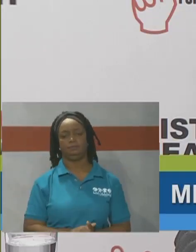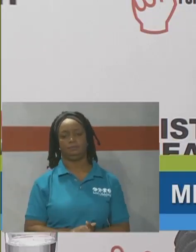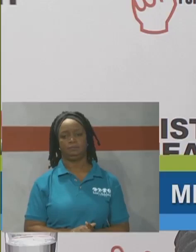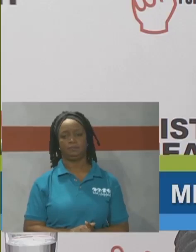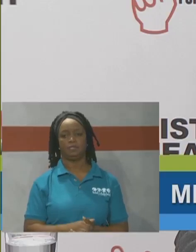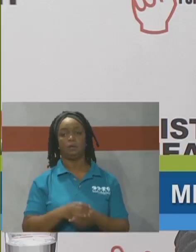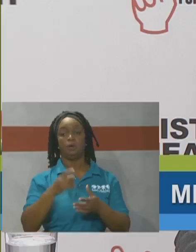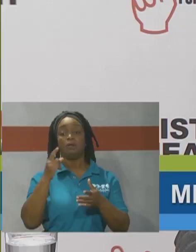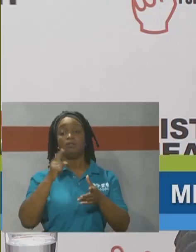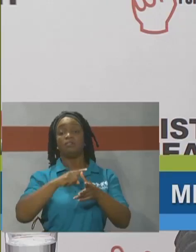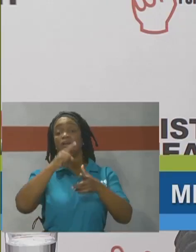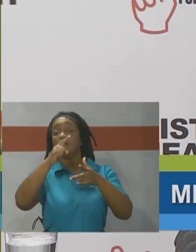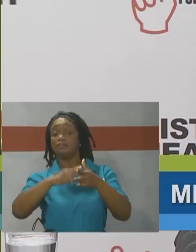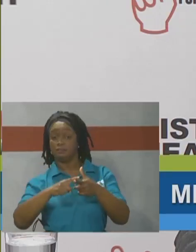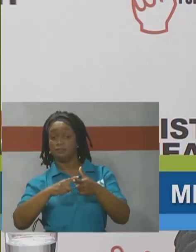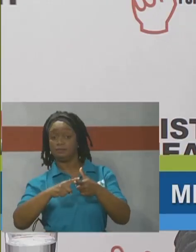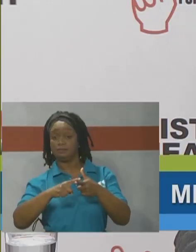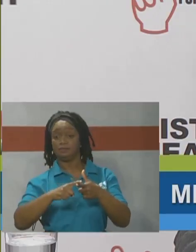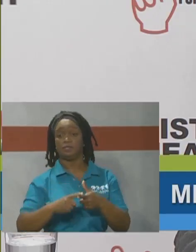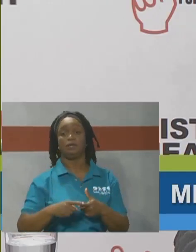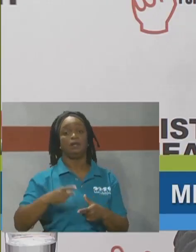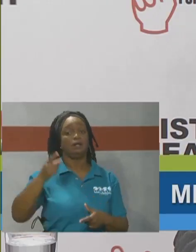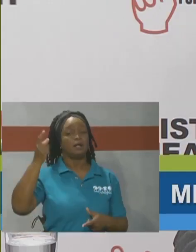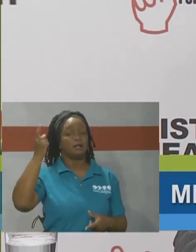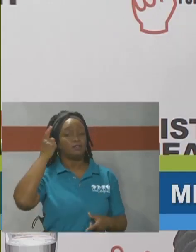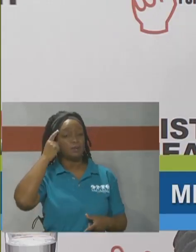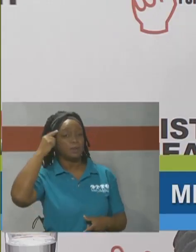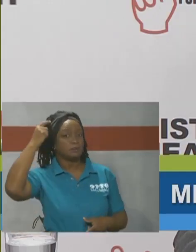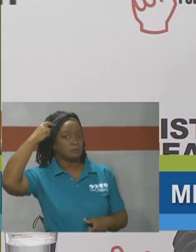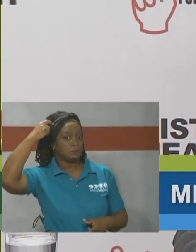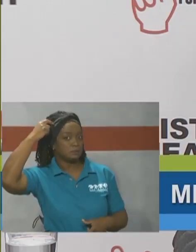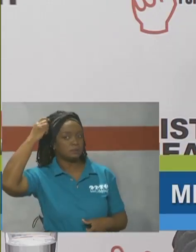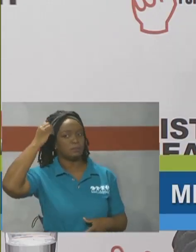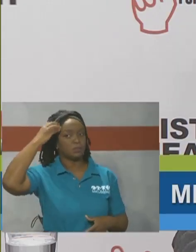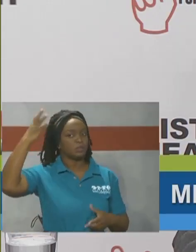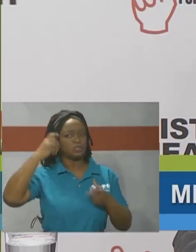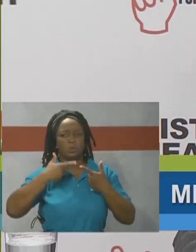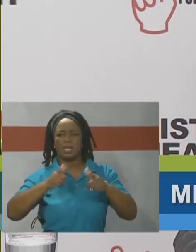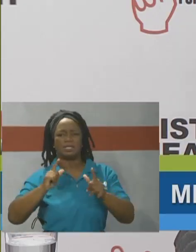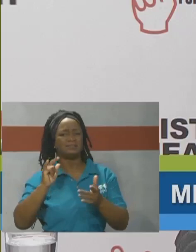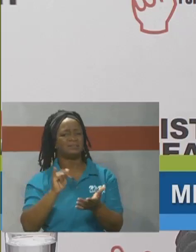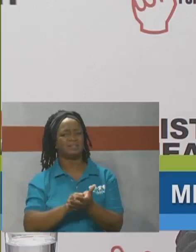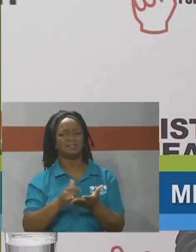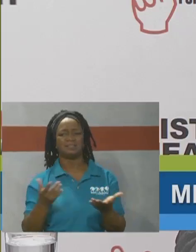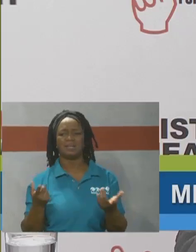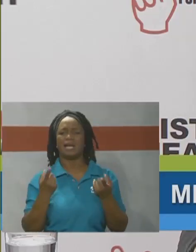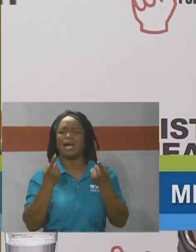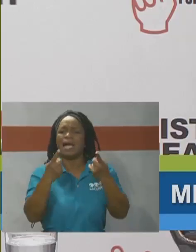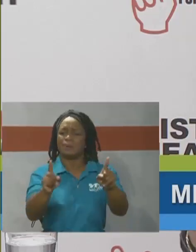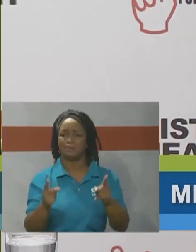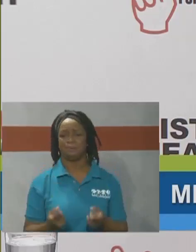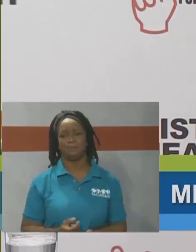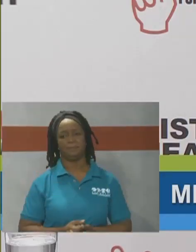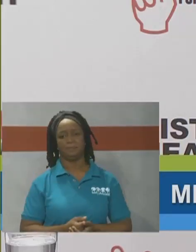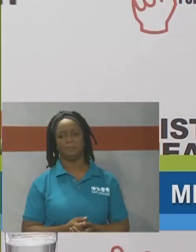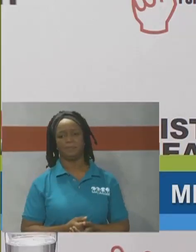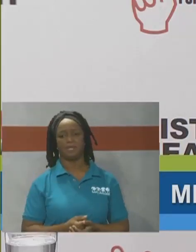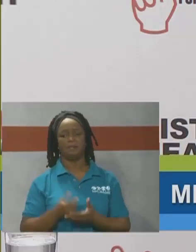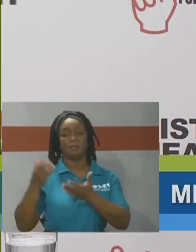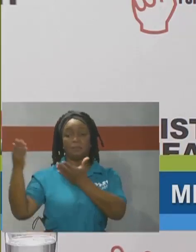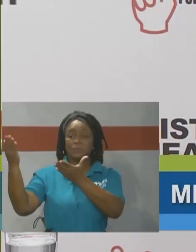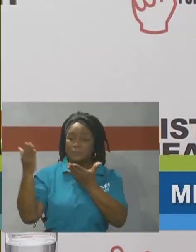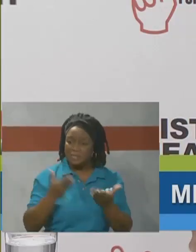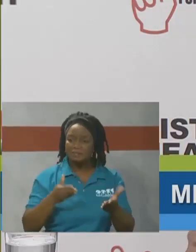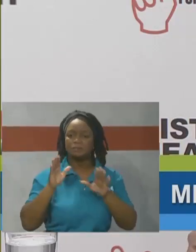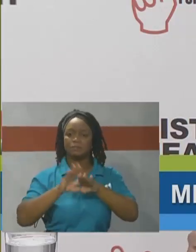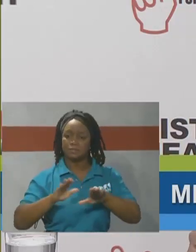present with swelling of the brain. And so let's avoid those things, and let's be proactive by taking advantage of the fact we are